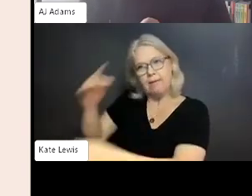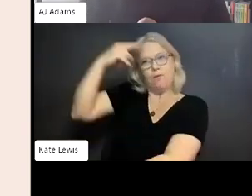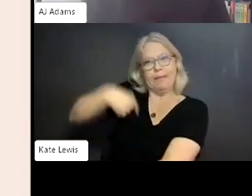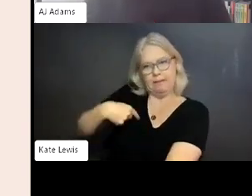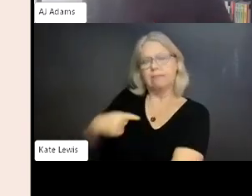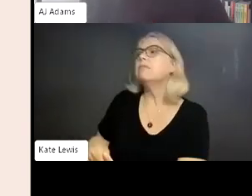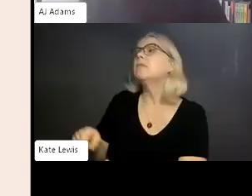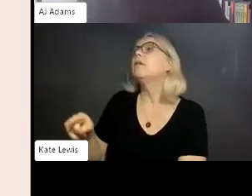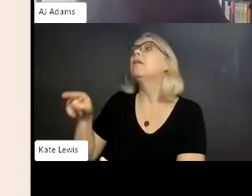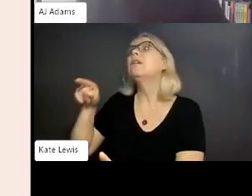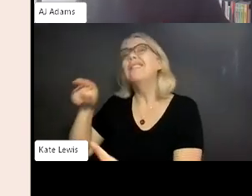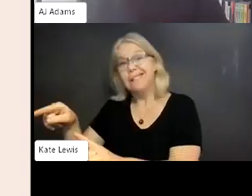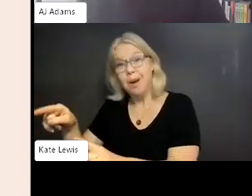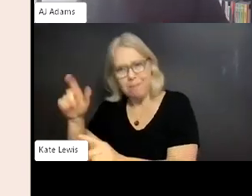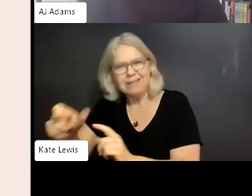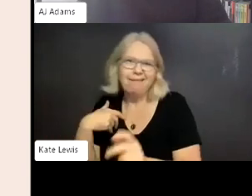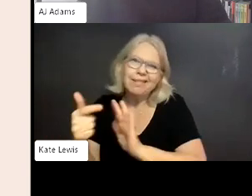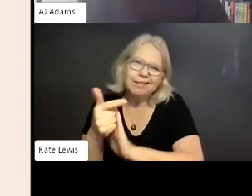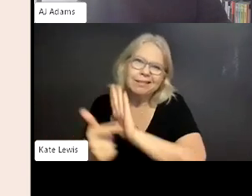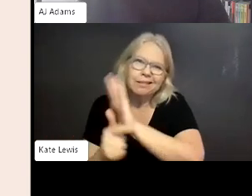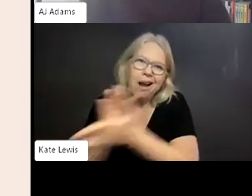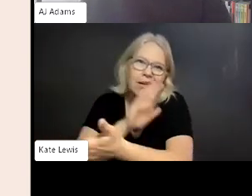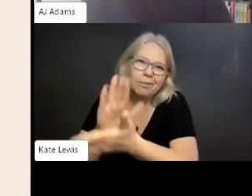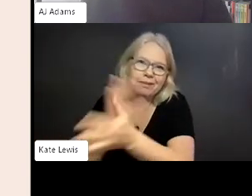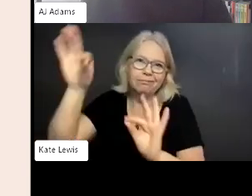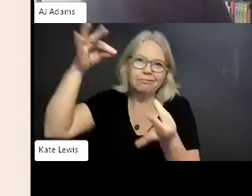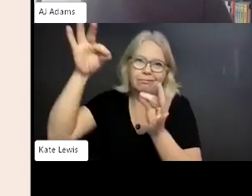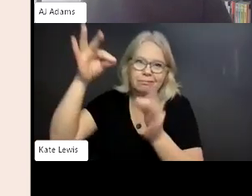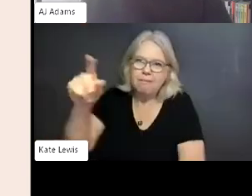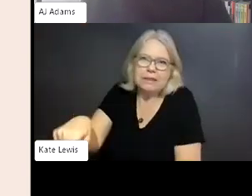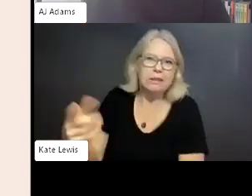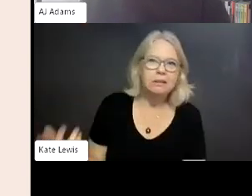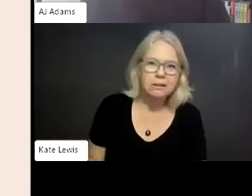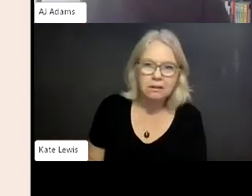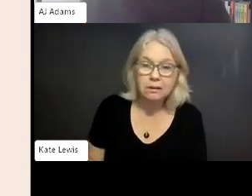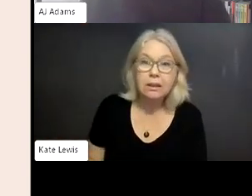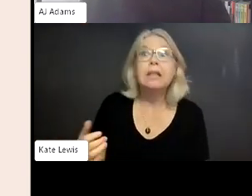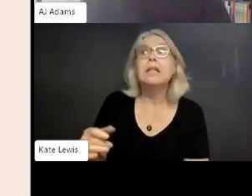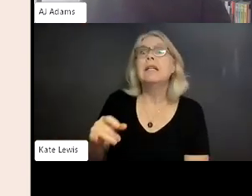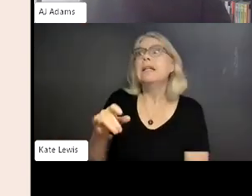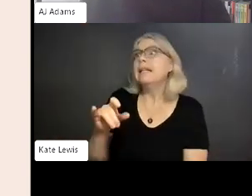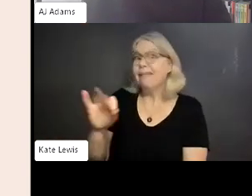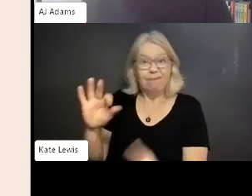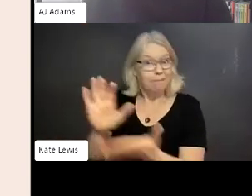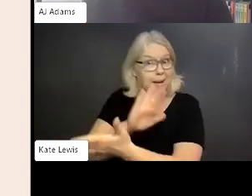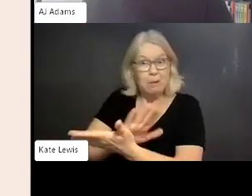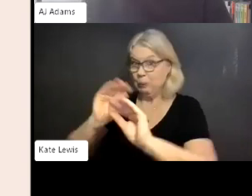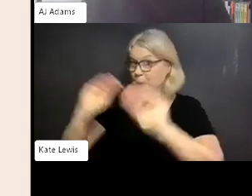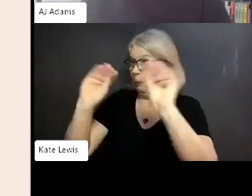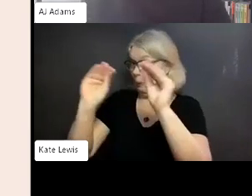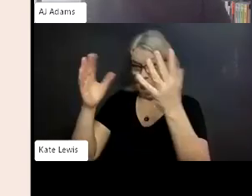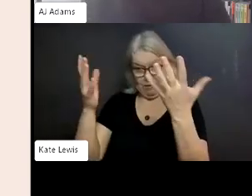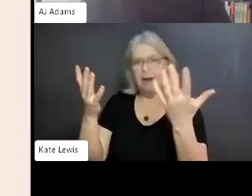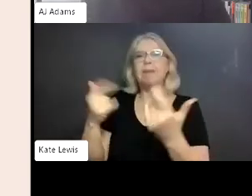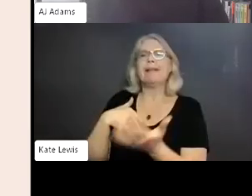is that unless you have that legal document, a medical practitioner will likely look to get direction from blood relatives or